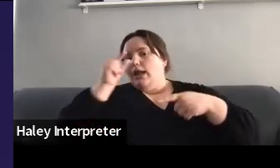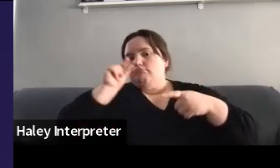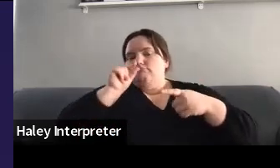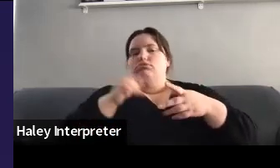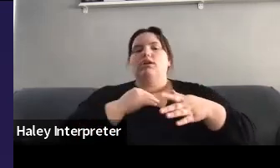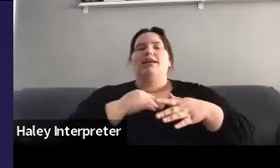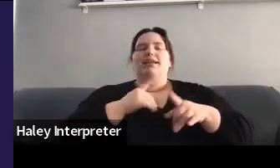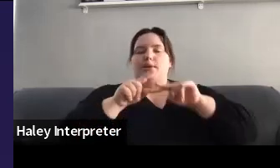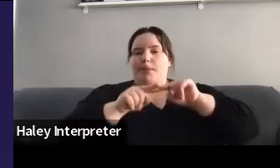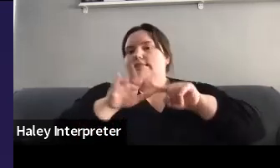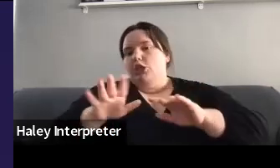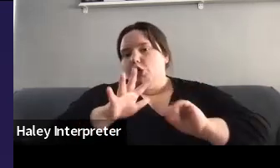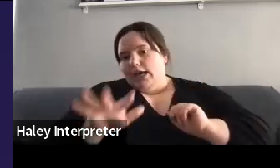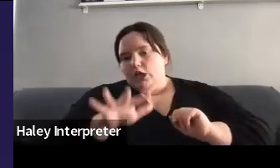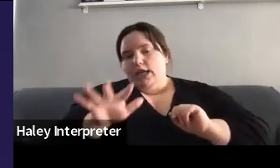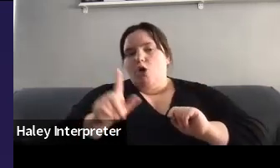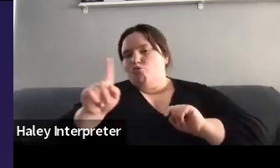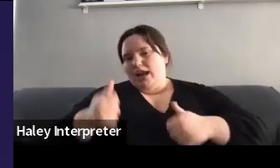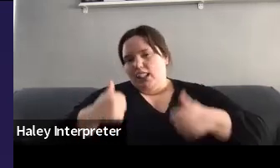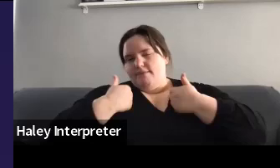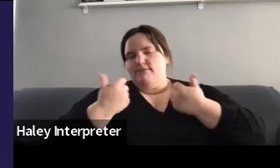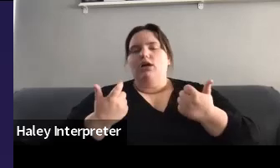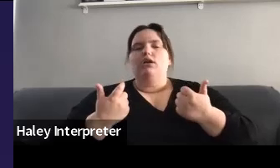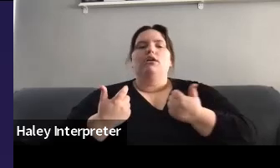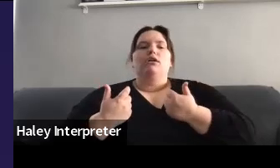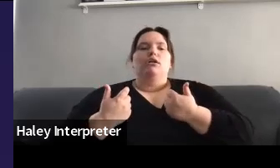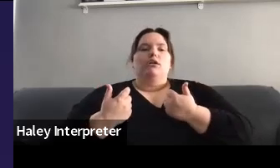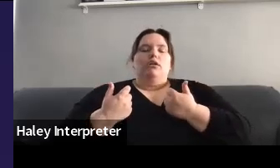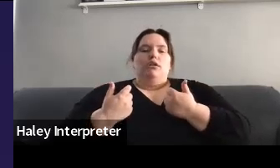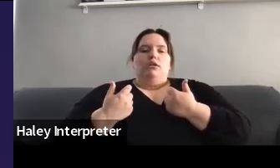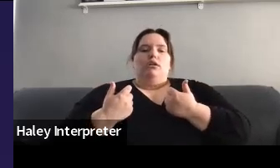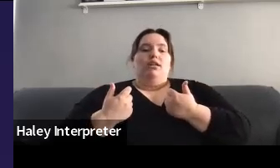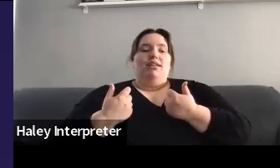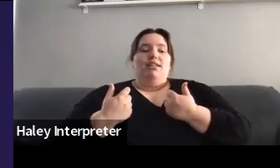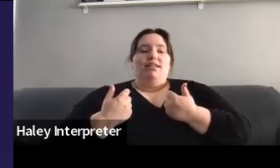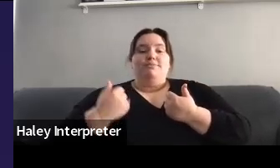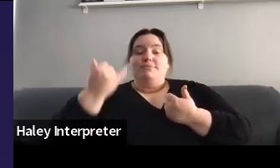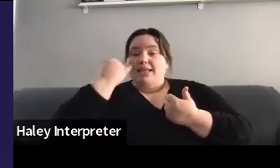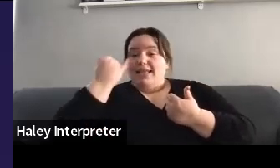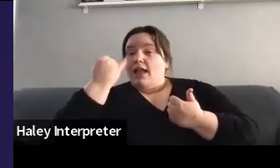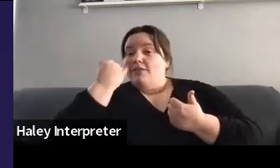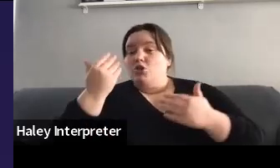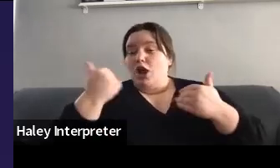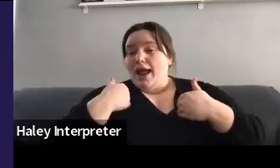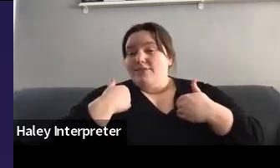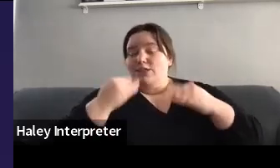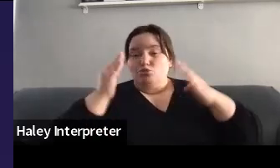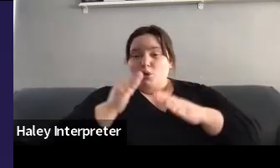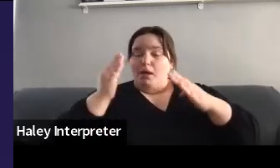depends on your area. And then if you're running into trouble taking care of your pet and need somewhere to get pet